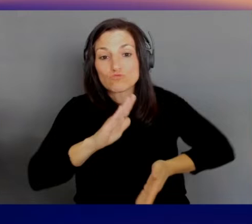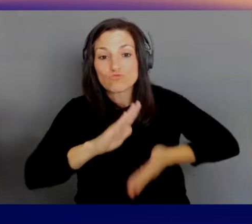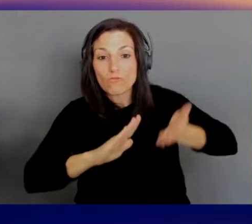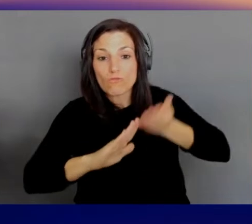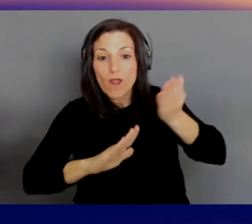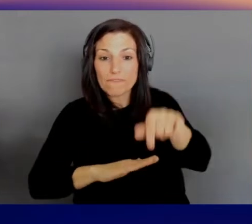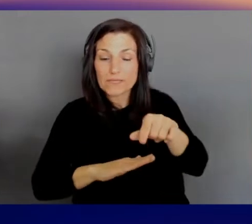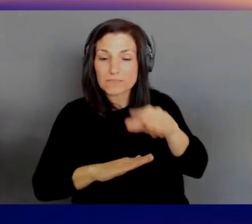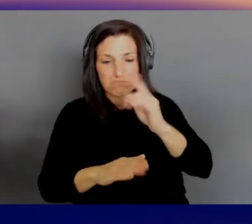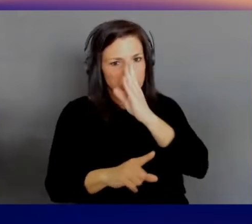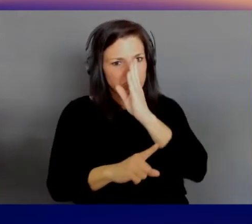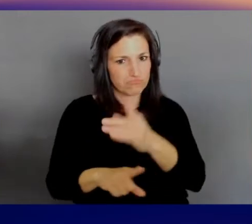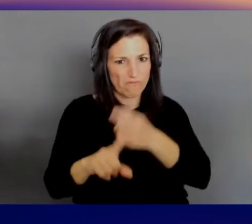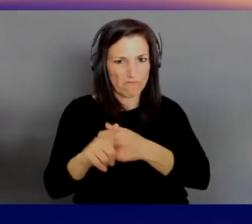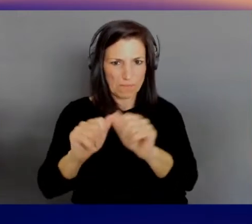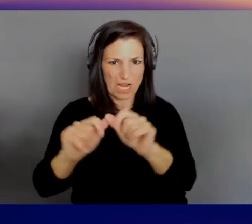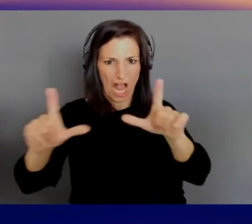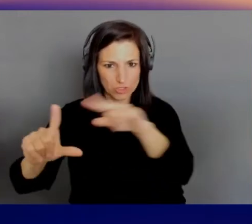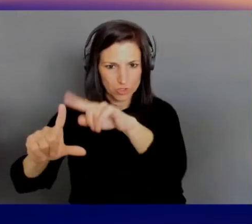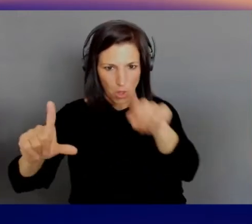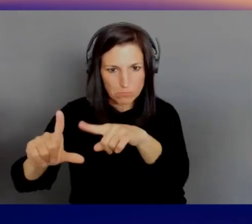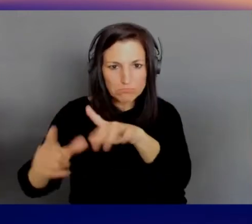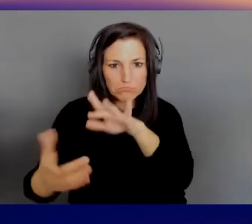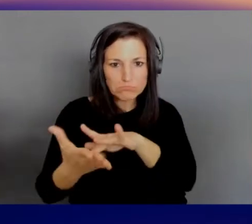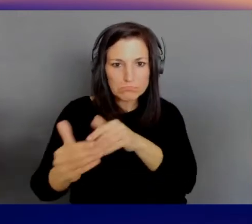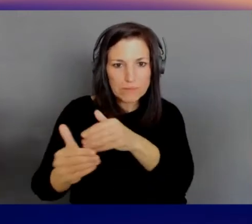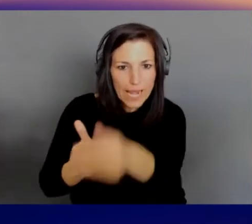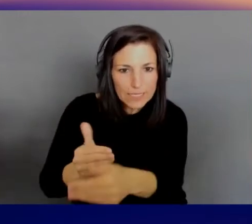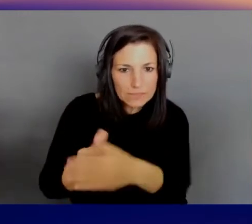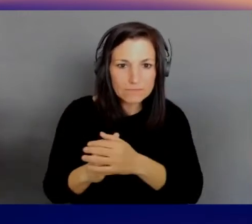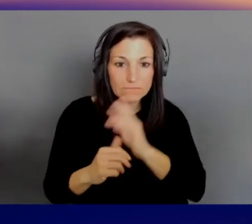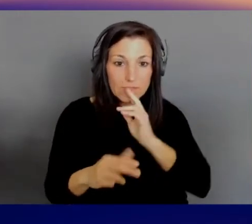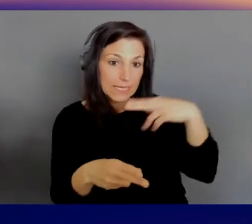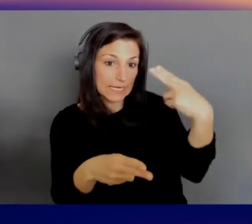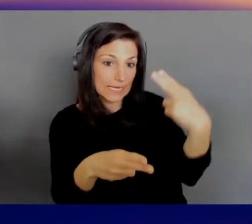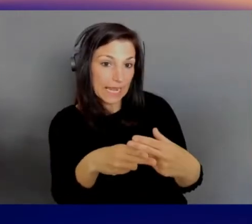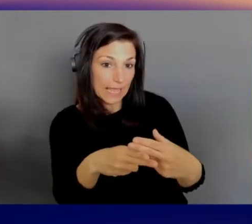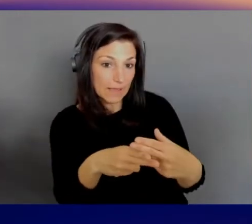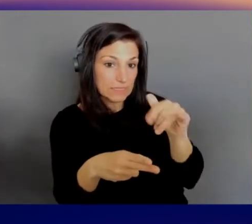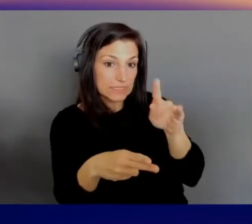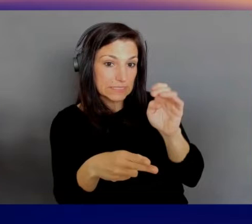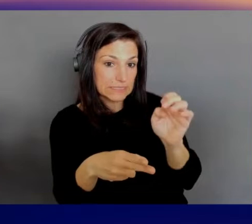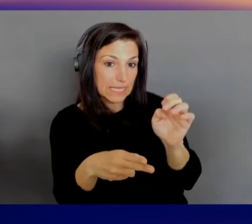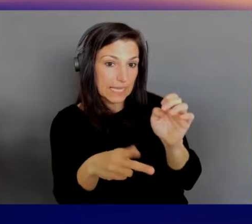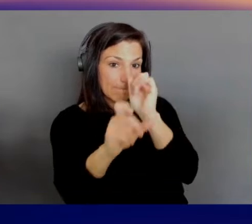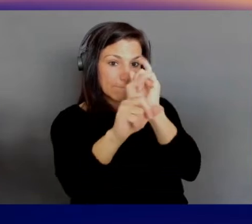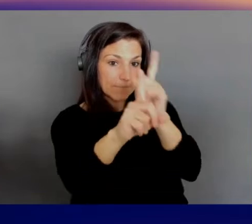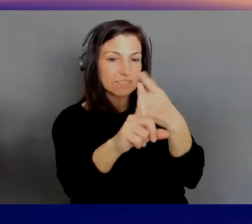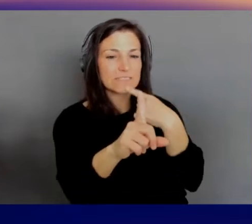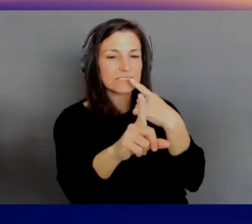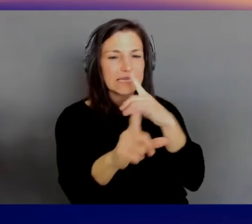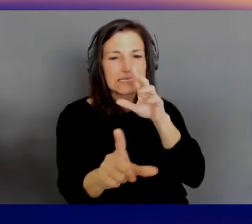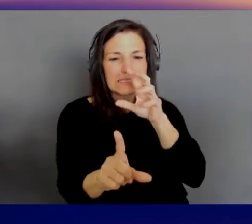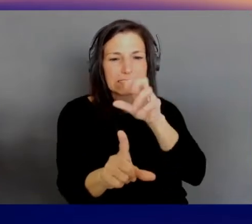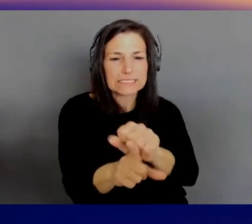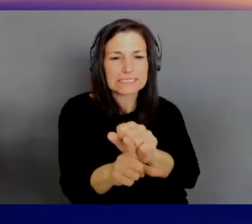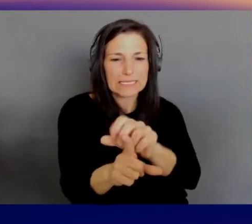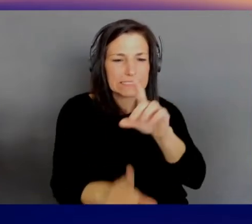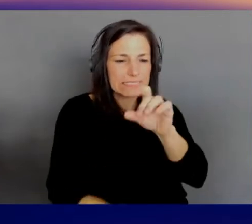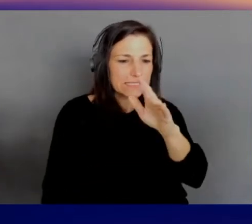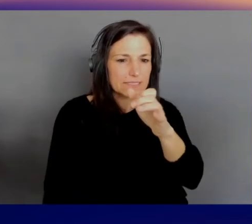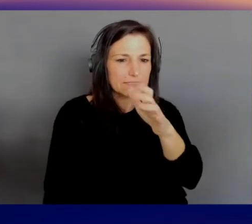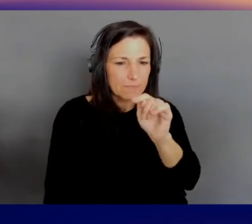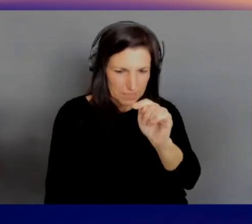go from console, I can create next. I can name my state machine as, let's say, detect sentiment state machine. Right. I can choose a